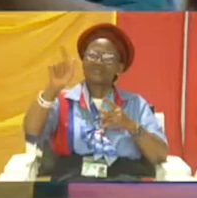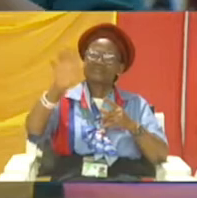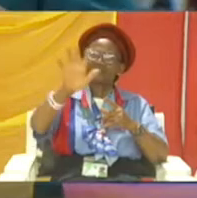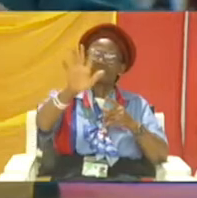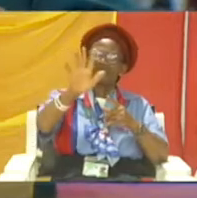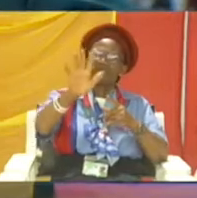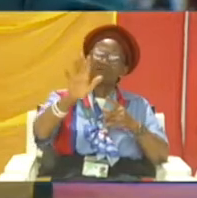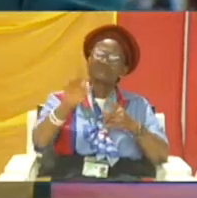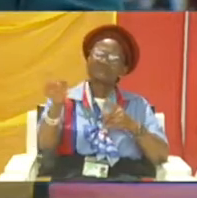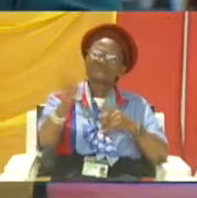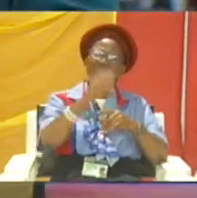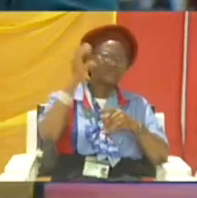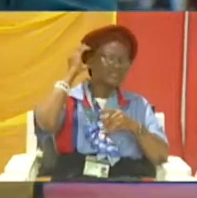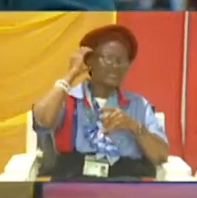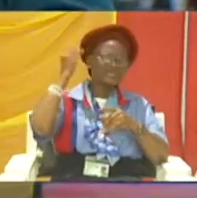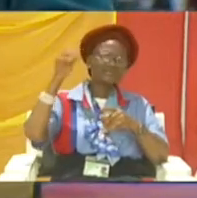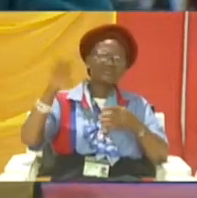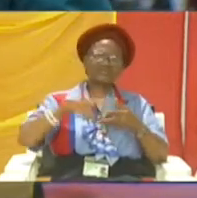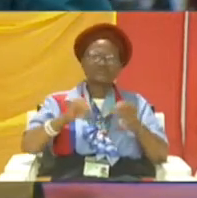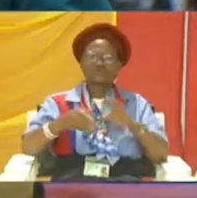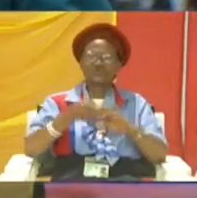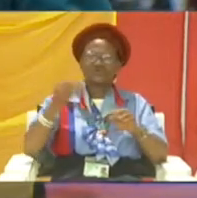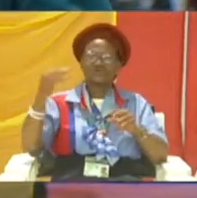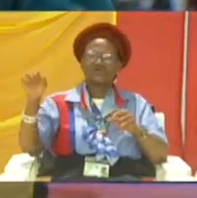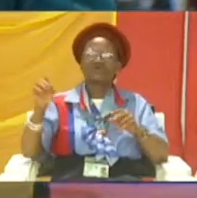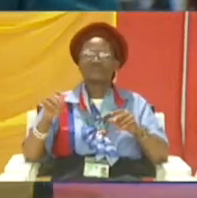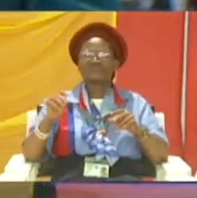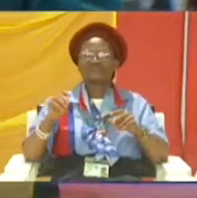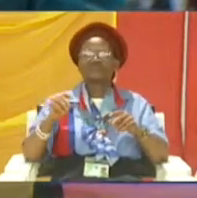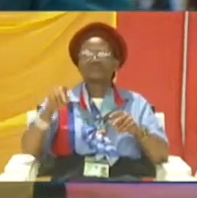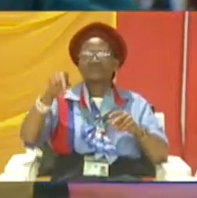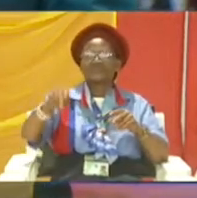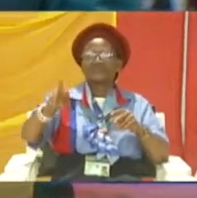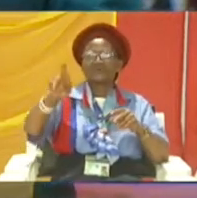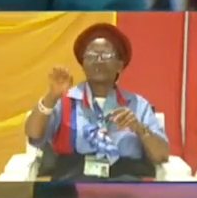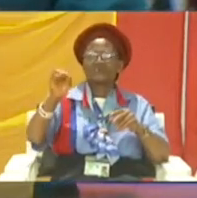25. You hear the story of the prodigal son. Who